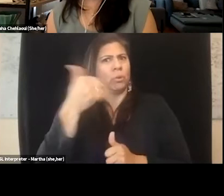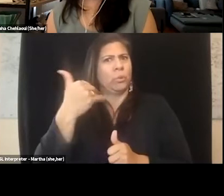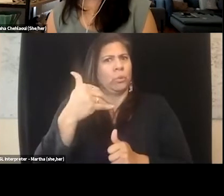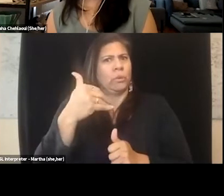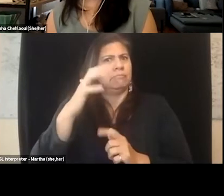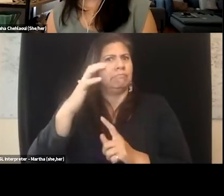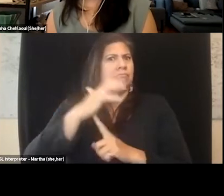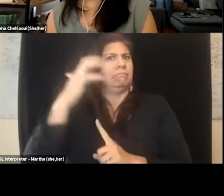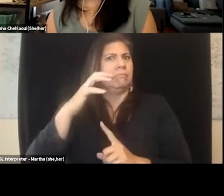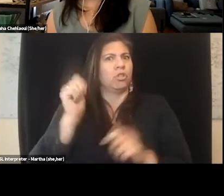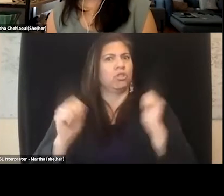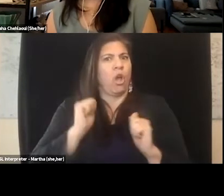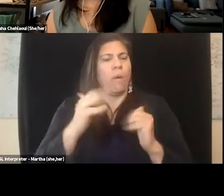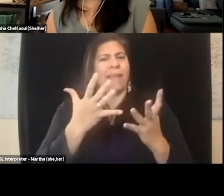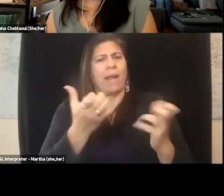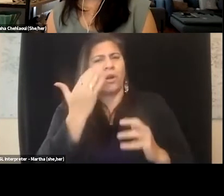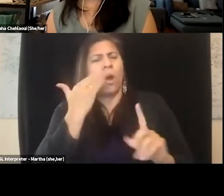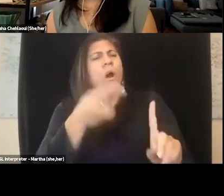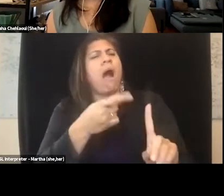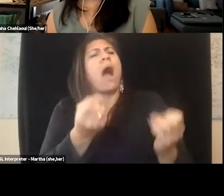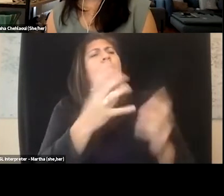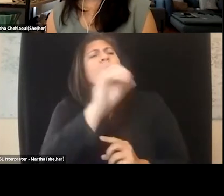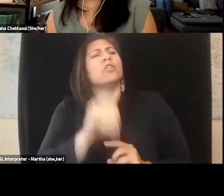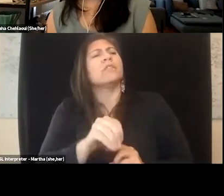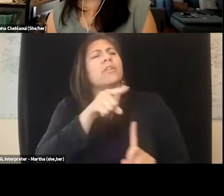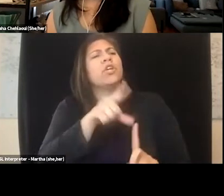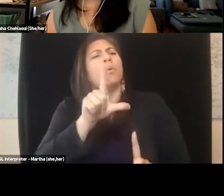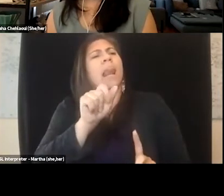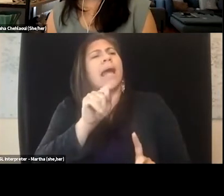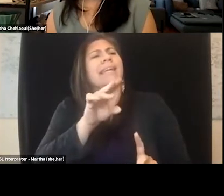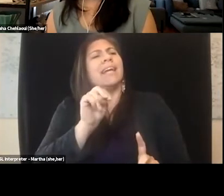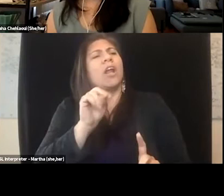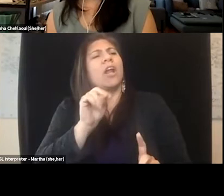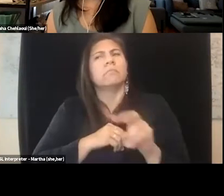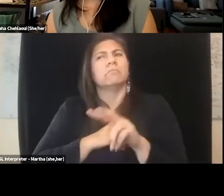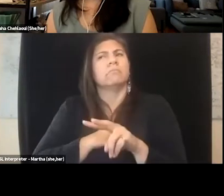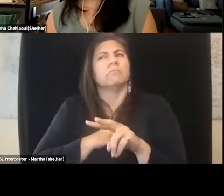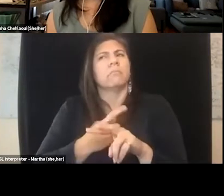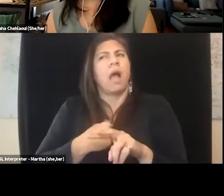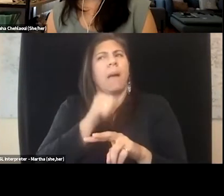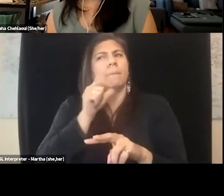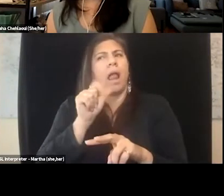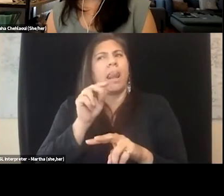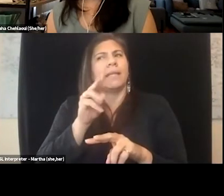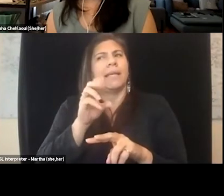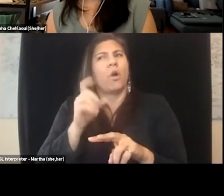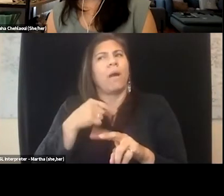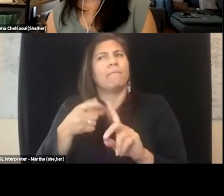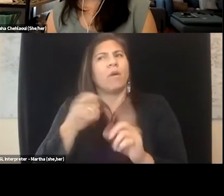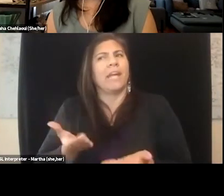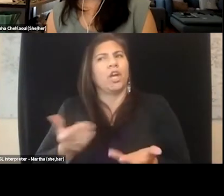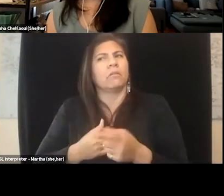to know what percentage Latino he was, and he said, I'm not Latino, I'm from this country, a Middle Eastern country. And they